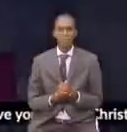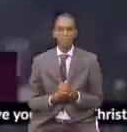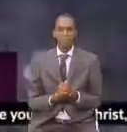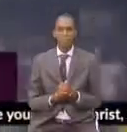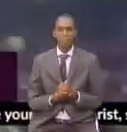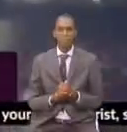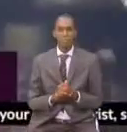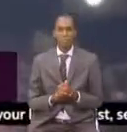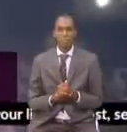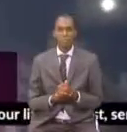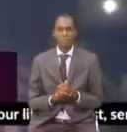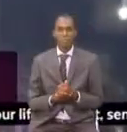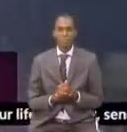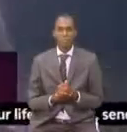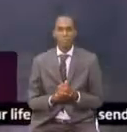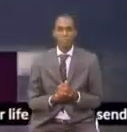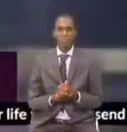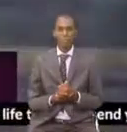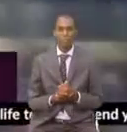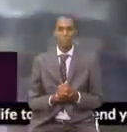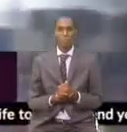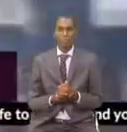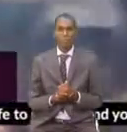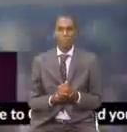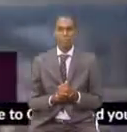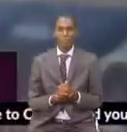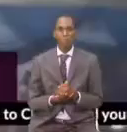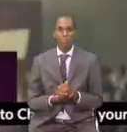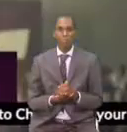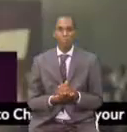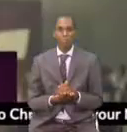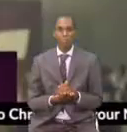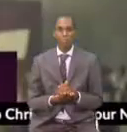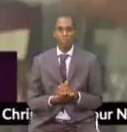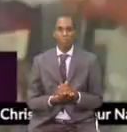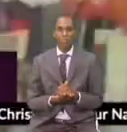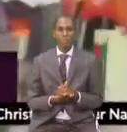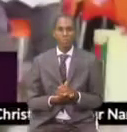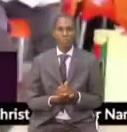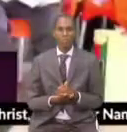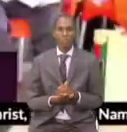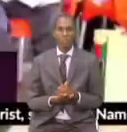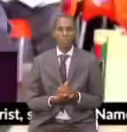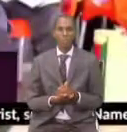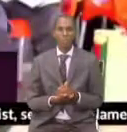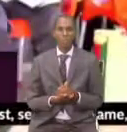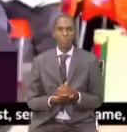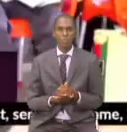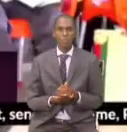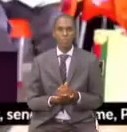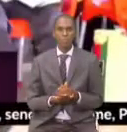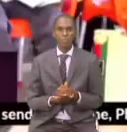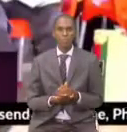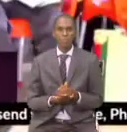Be fast. Those at the right hand, if you are finished, can you wave your hand? Let me see.